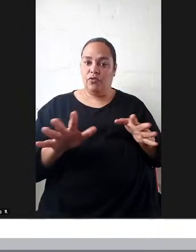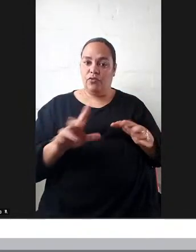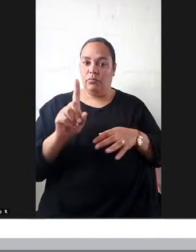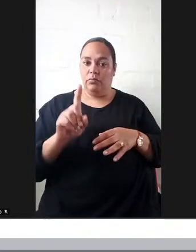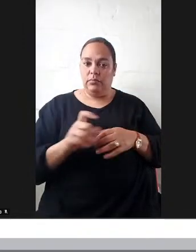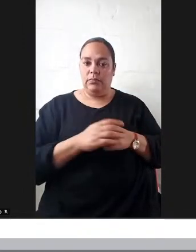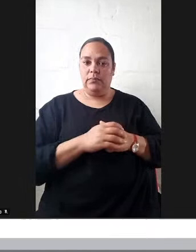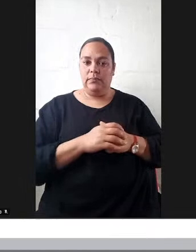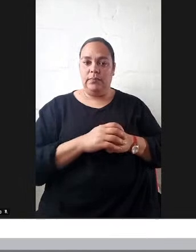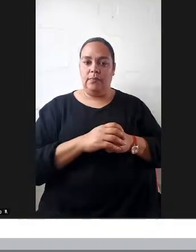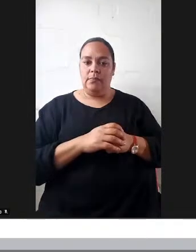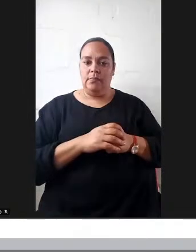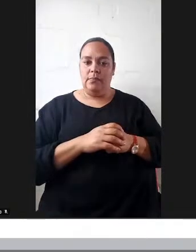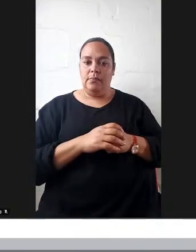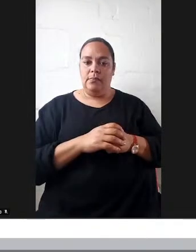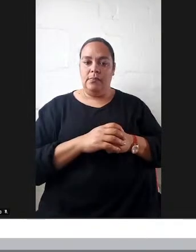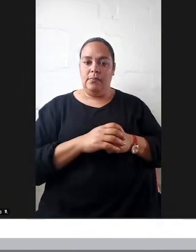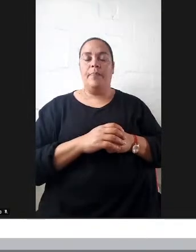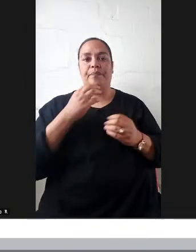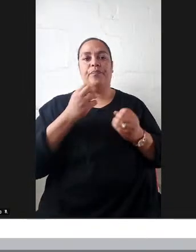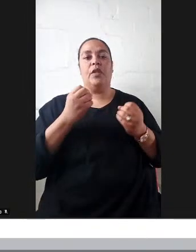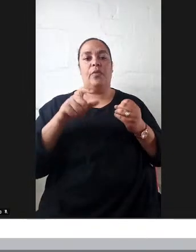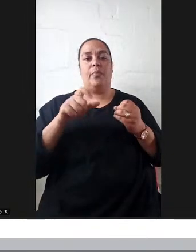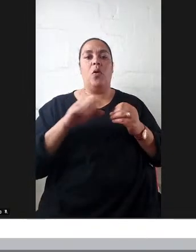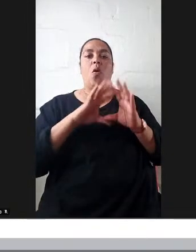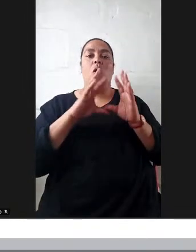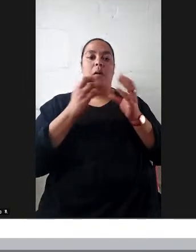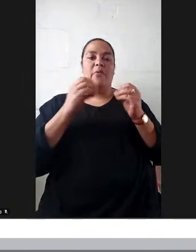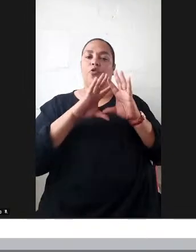Thank you, Chairperson. All the information was sent to members.